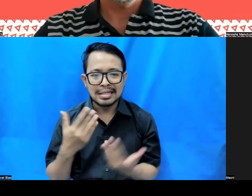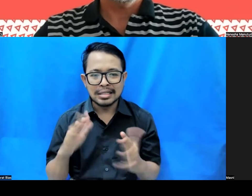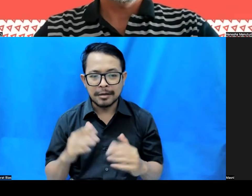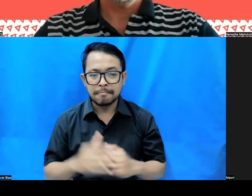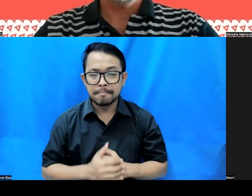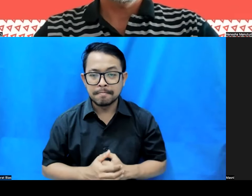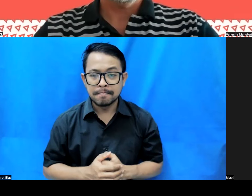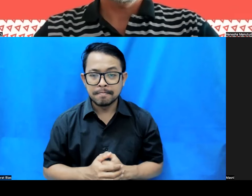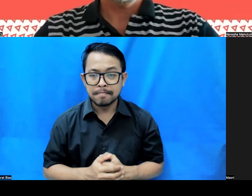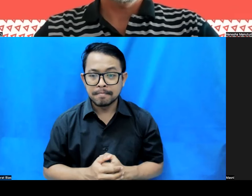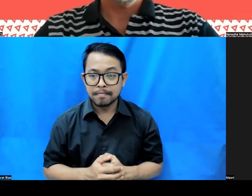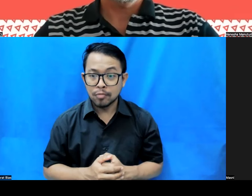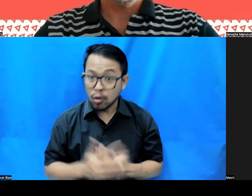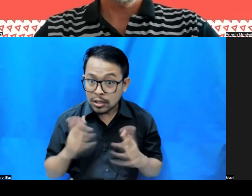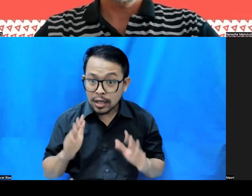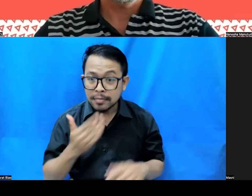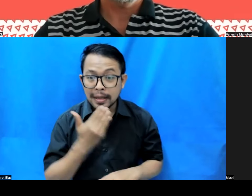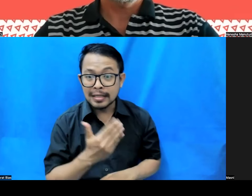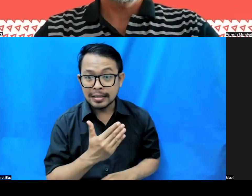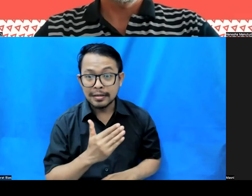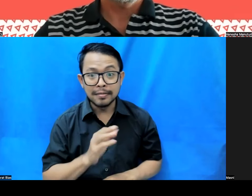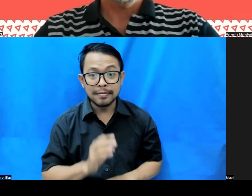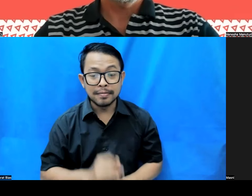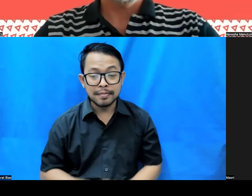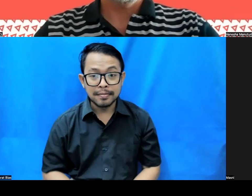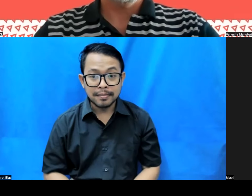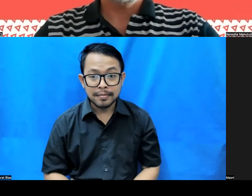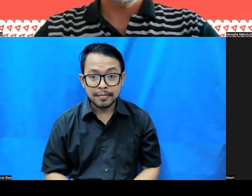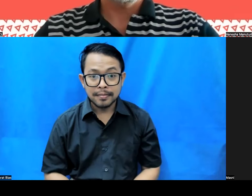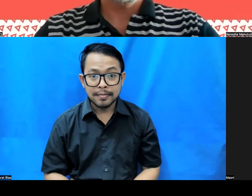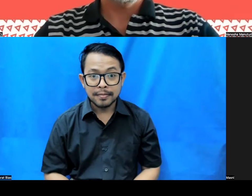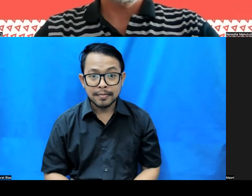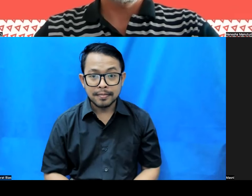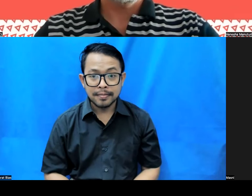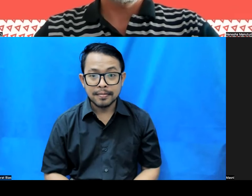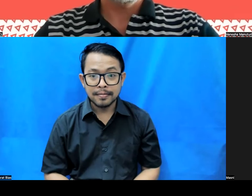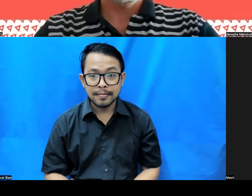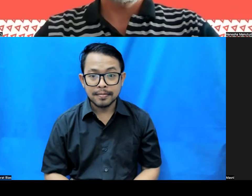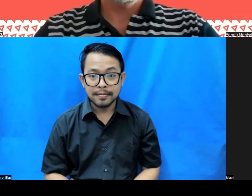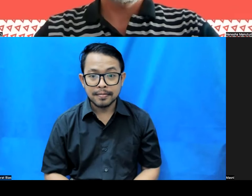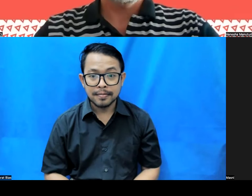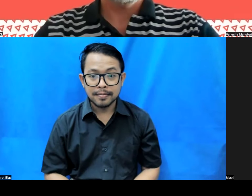Oh yes, yeah, that's it. Thank you very much. Is that all? Are you done?